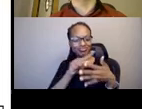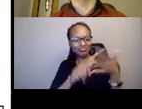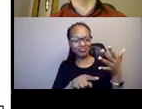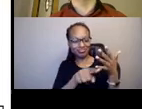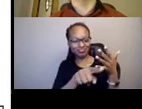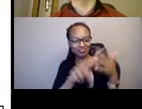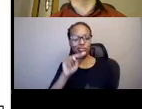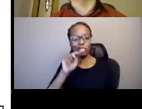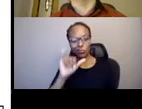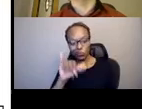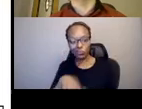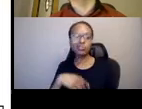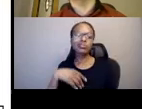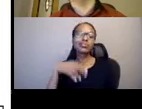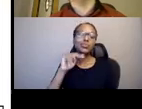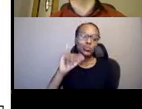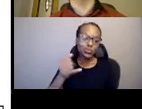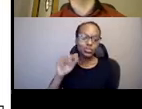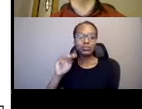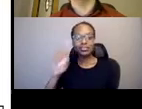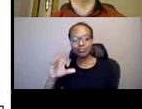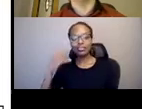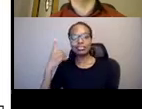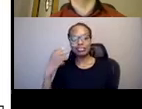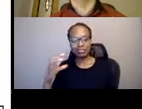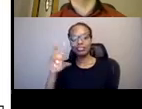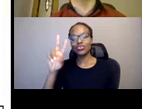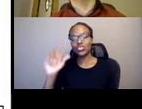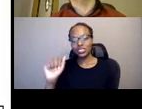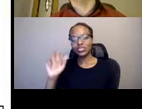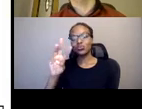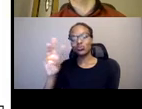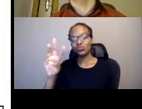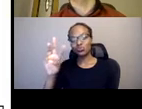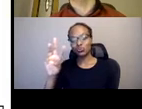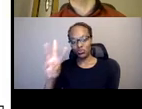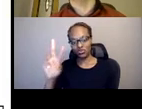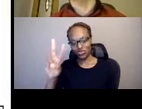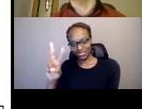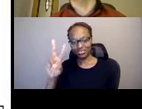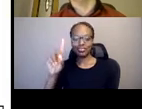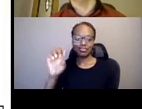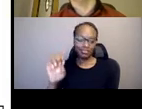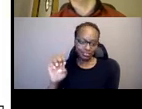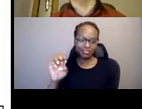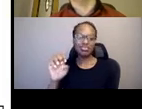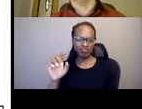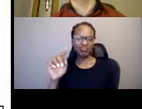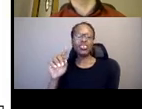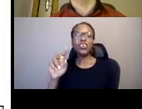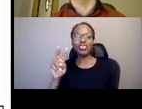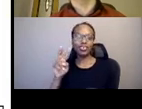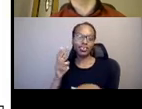course, there are also counterparts in Arts Midwest, which handles the Midwest. West Staff handles the Western states,